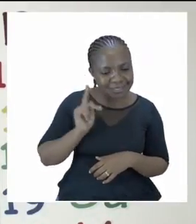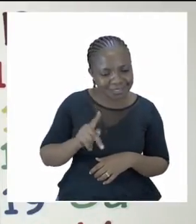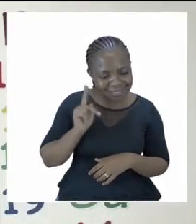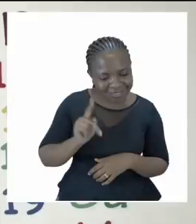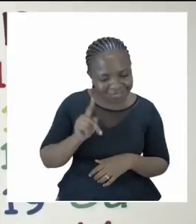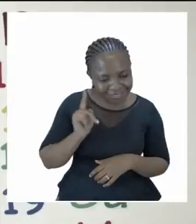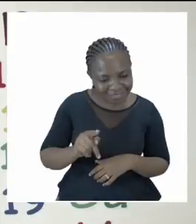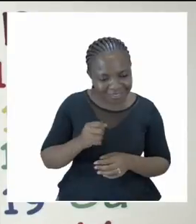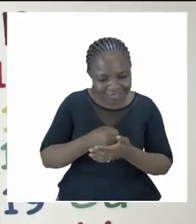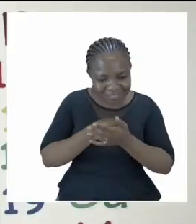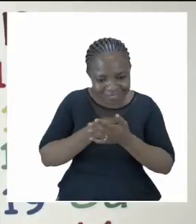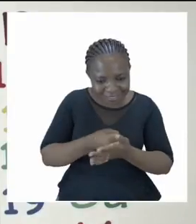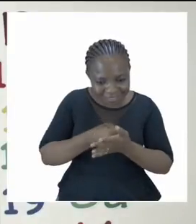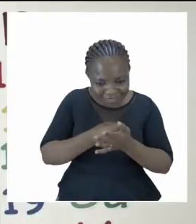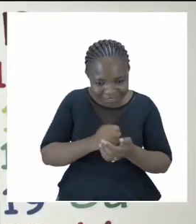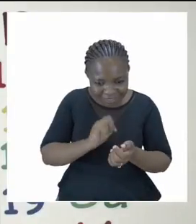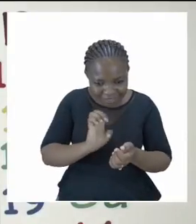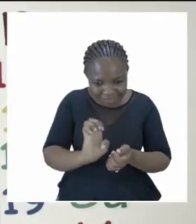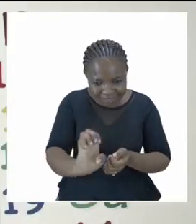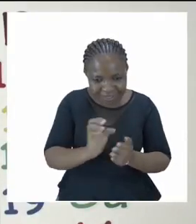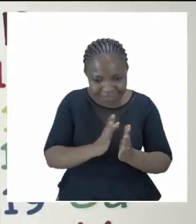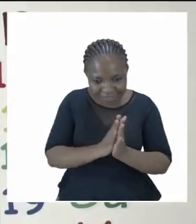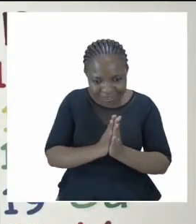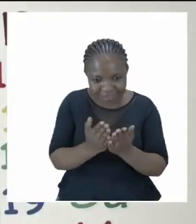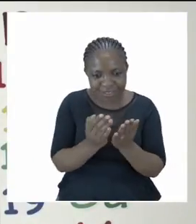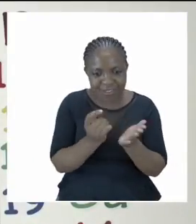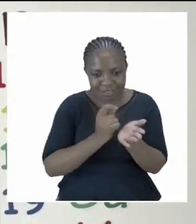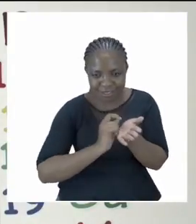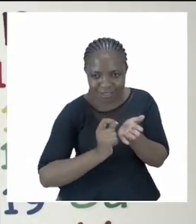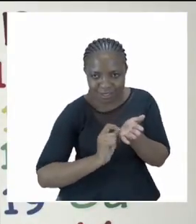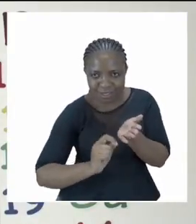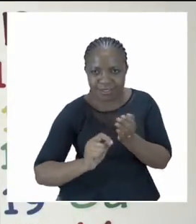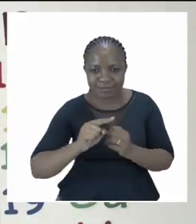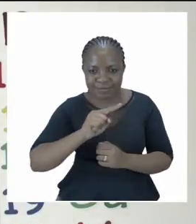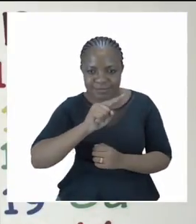together. Are you ready? Let's go.